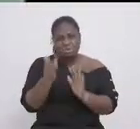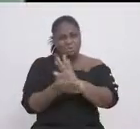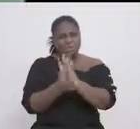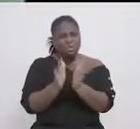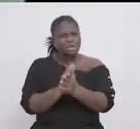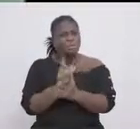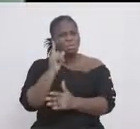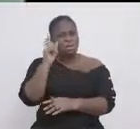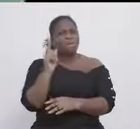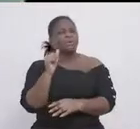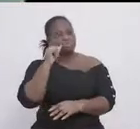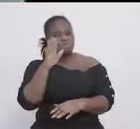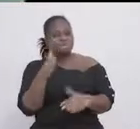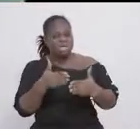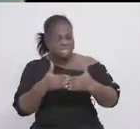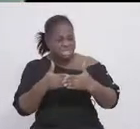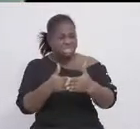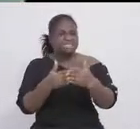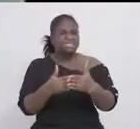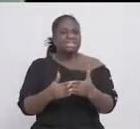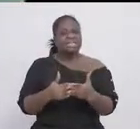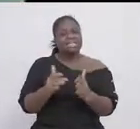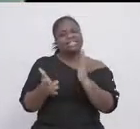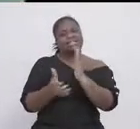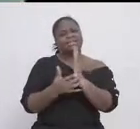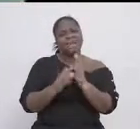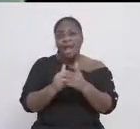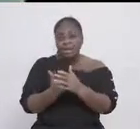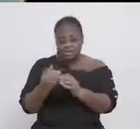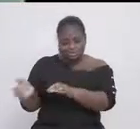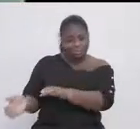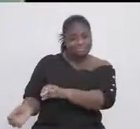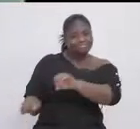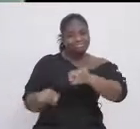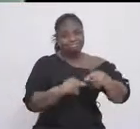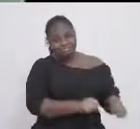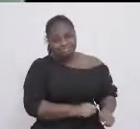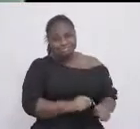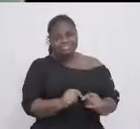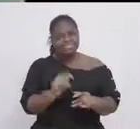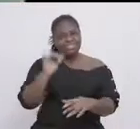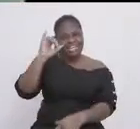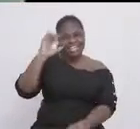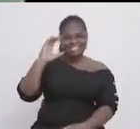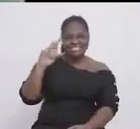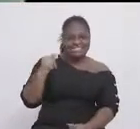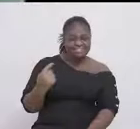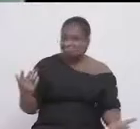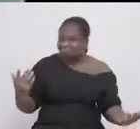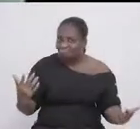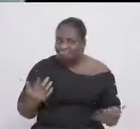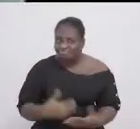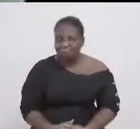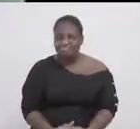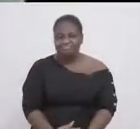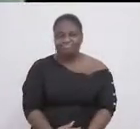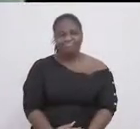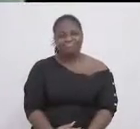faces of technology in Ghana. How did you transition from whatever you studied in Legon into this area?